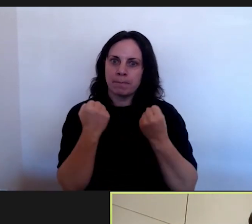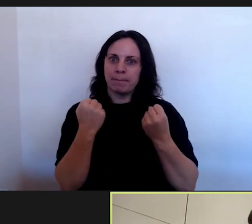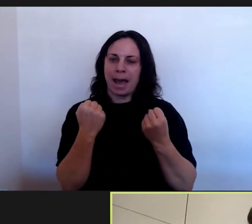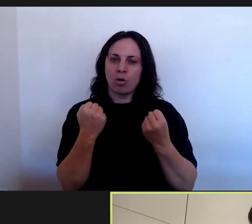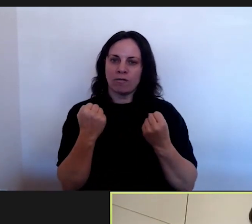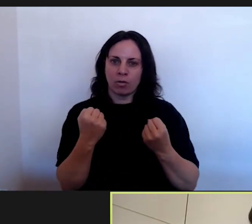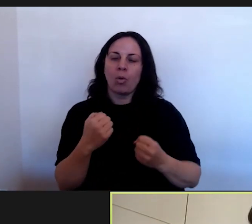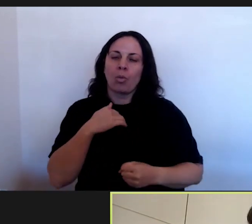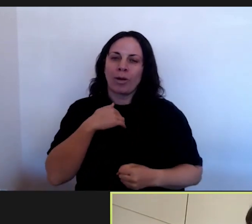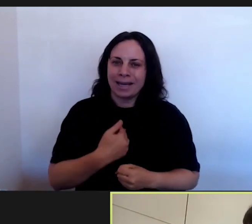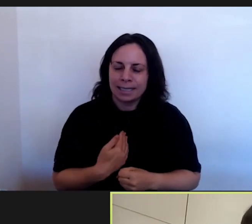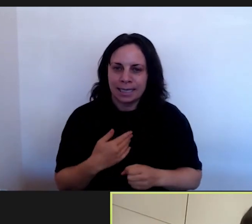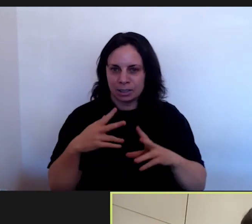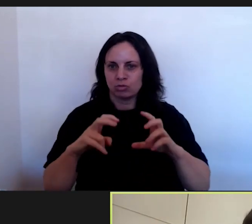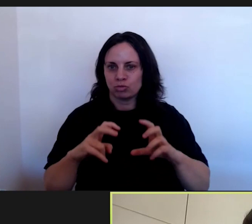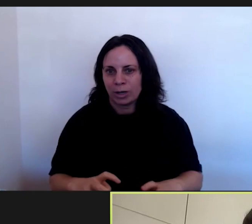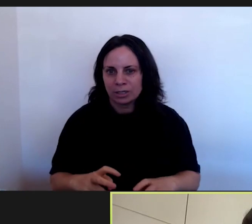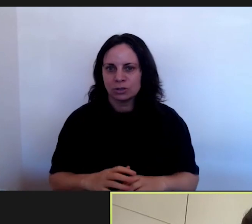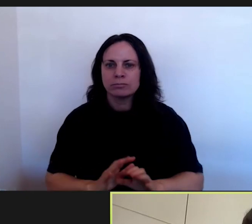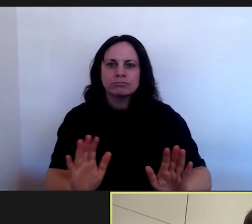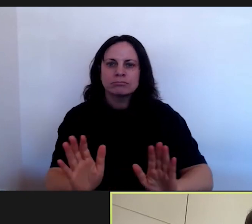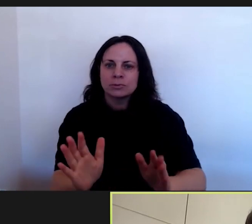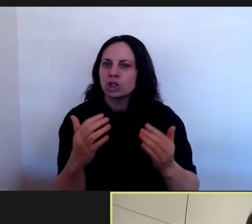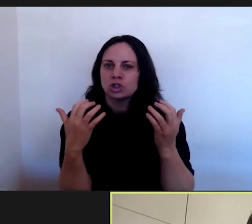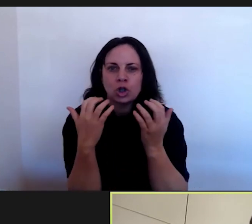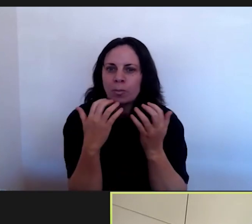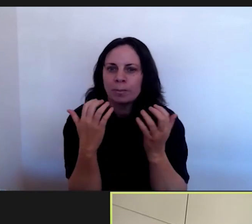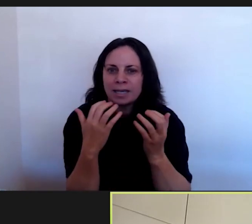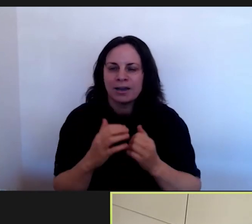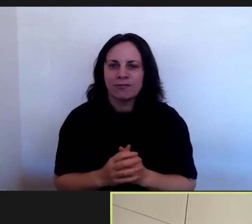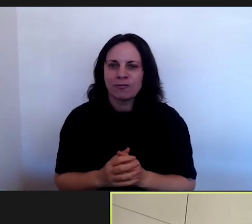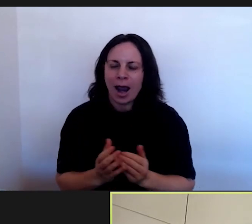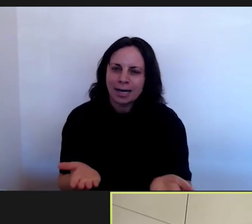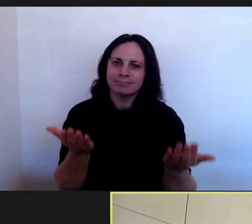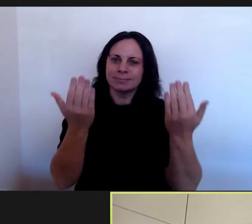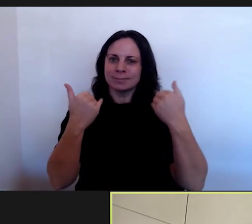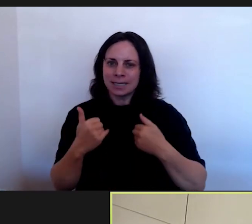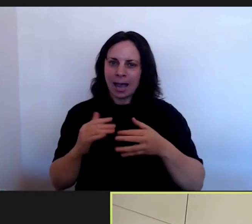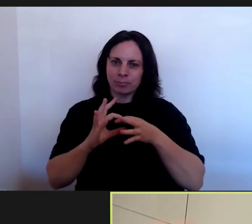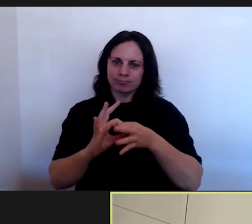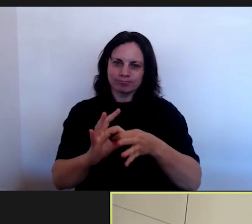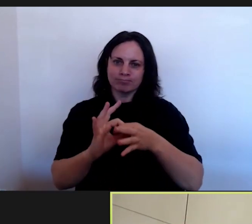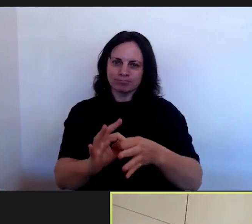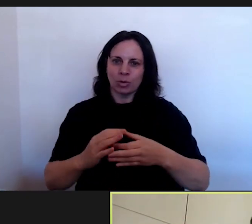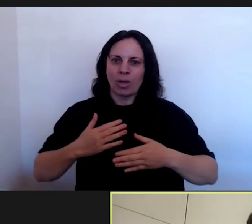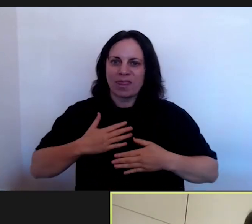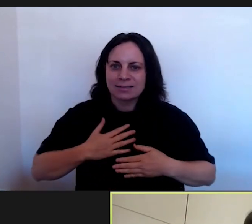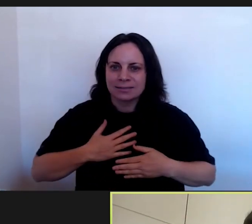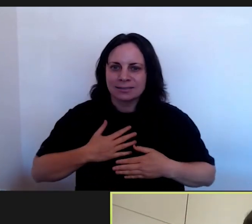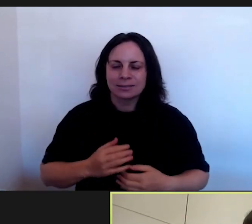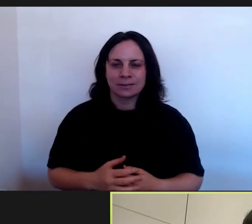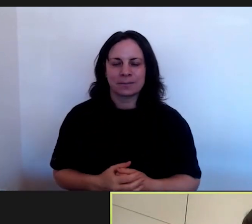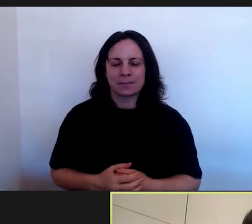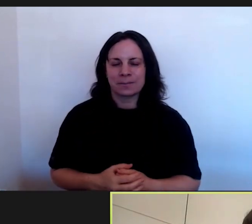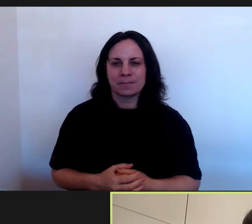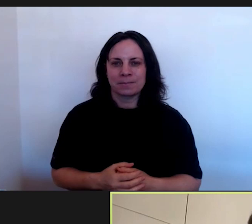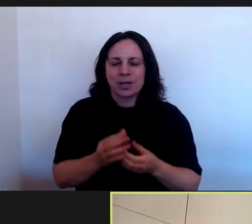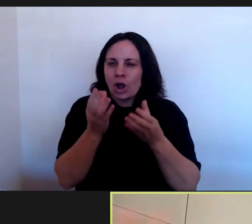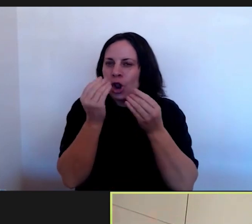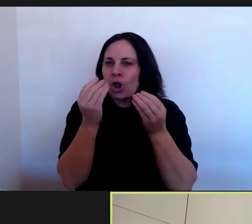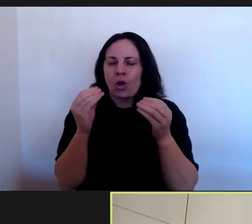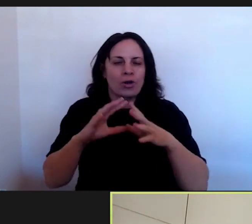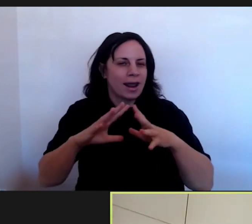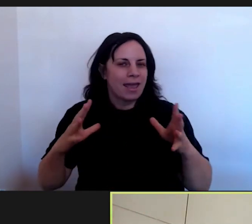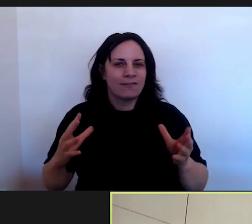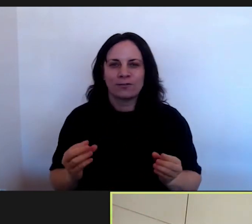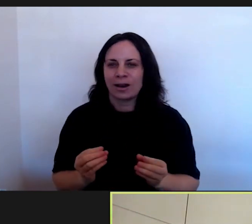So do not be afraid of engaging with us, you know. So learn everything,